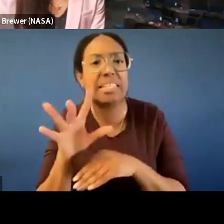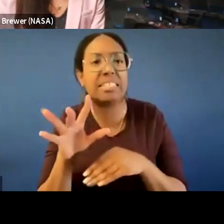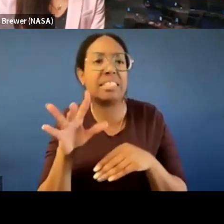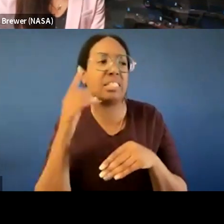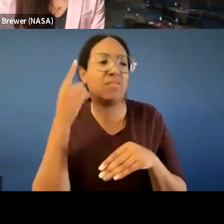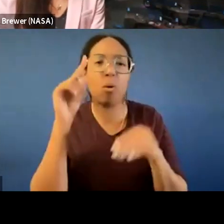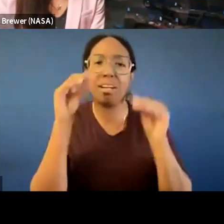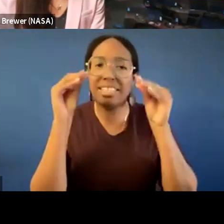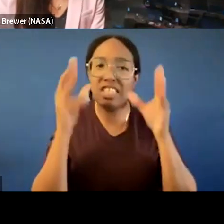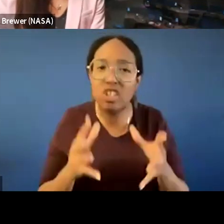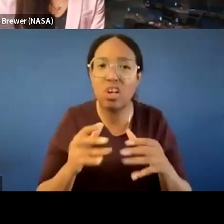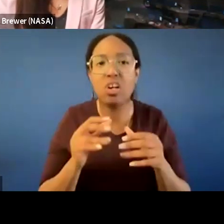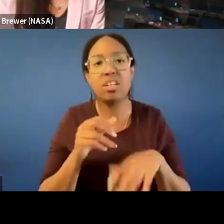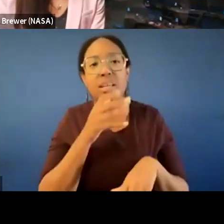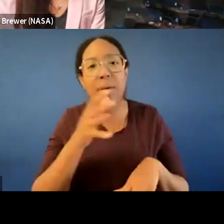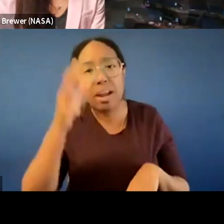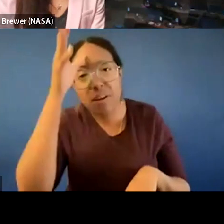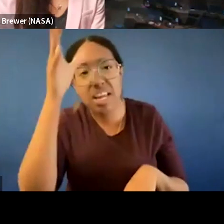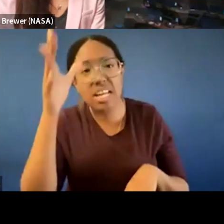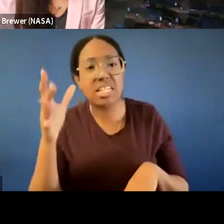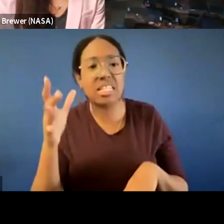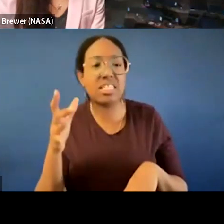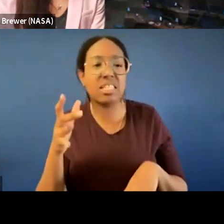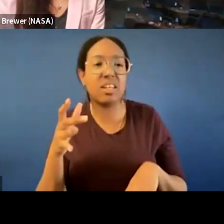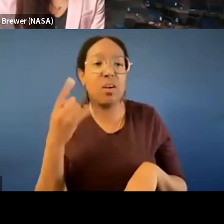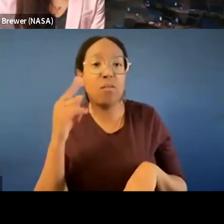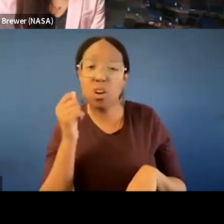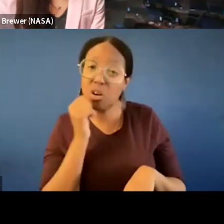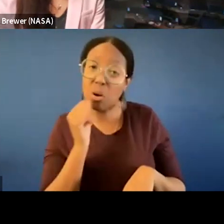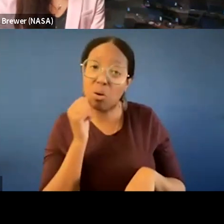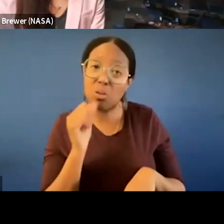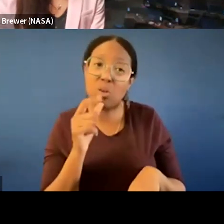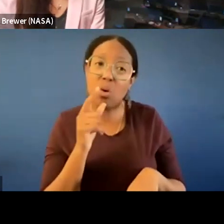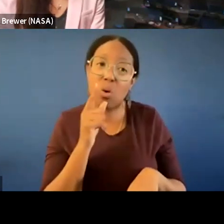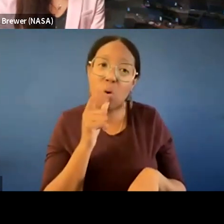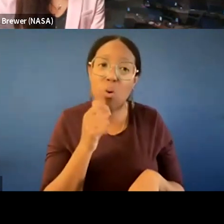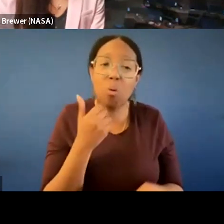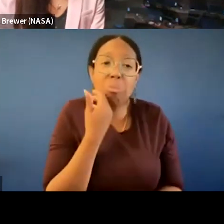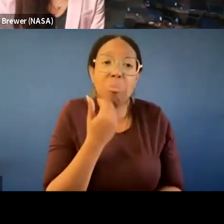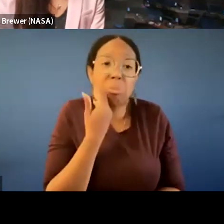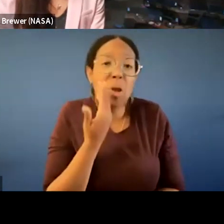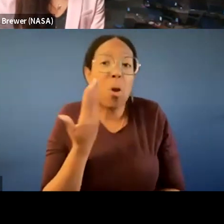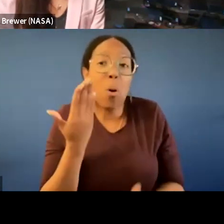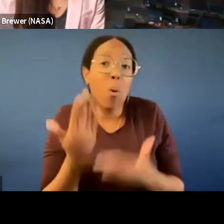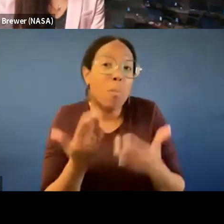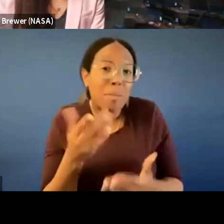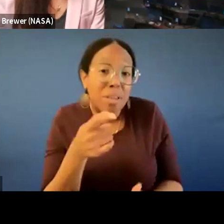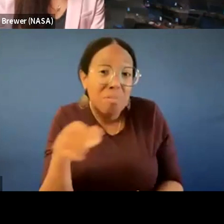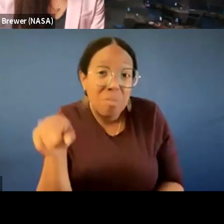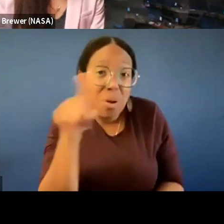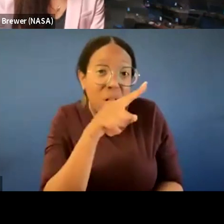have girls in their life who are shy? Or if there is a young shy girl listening in,